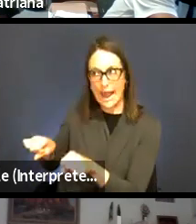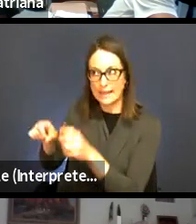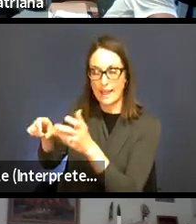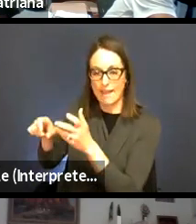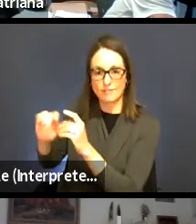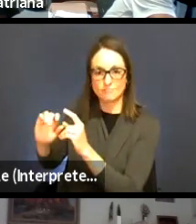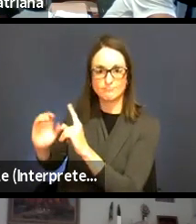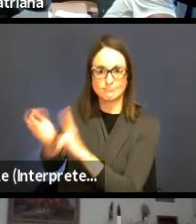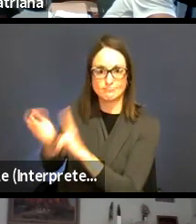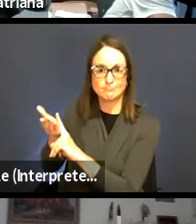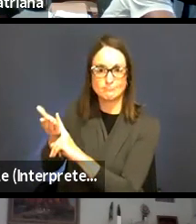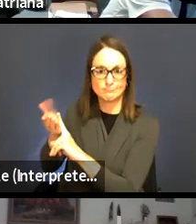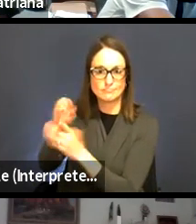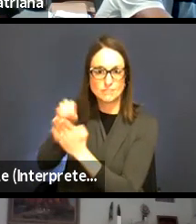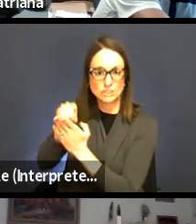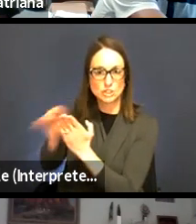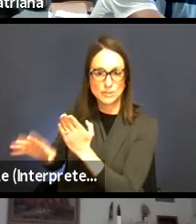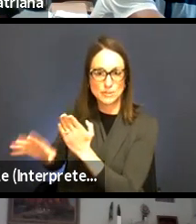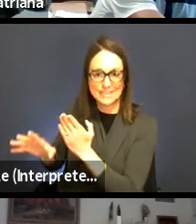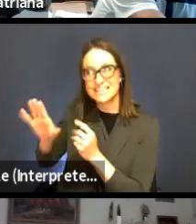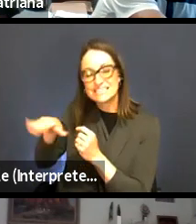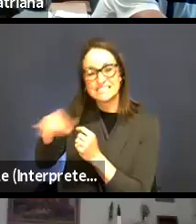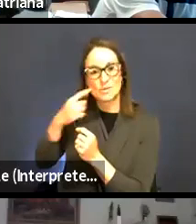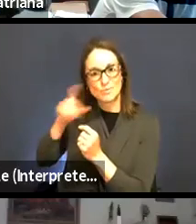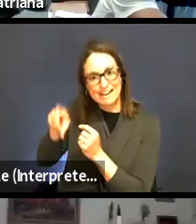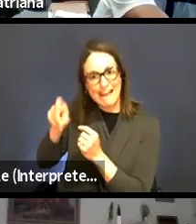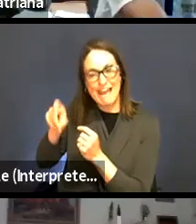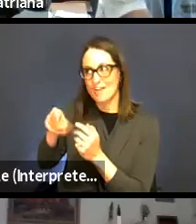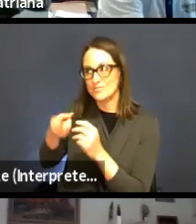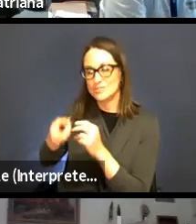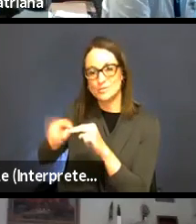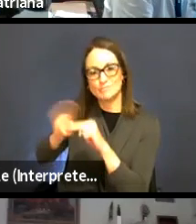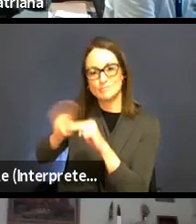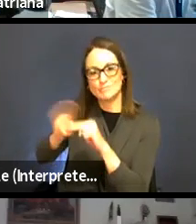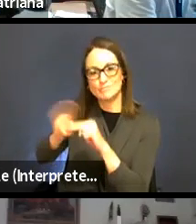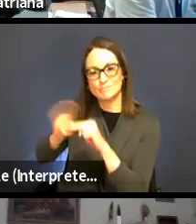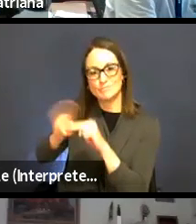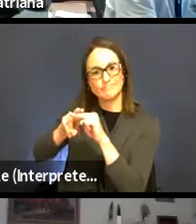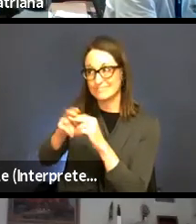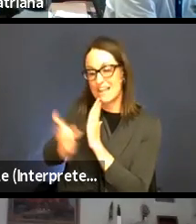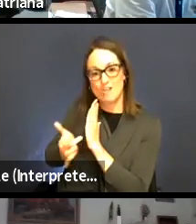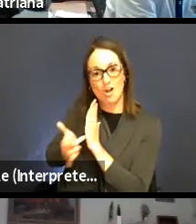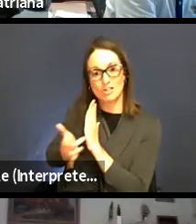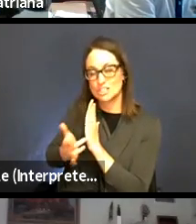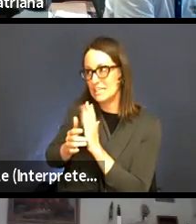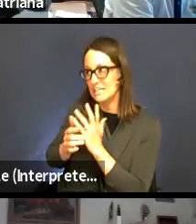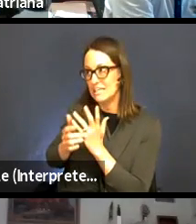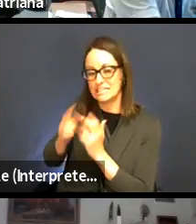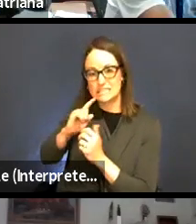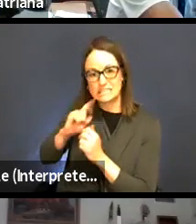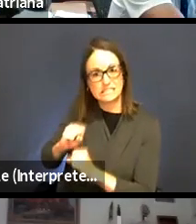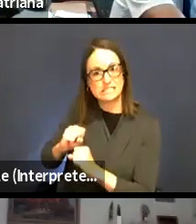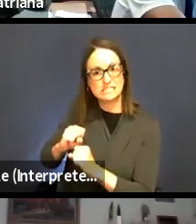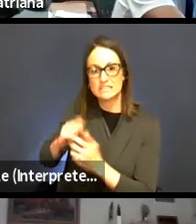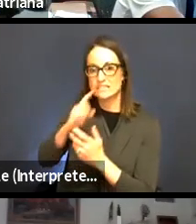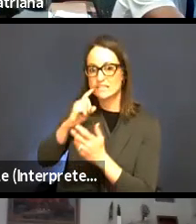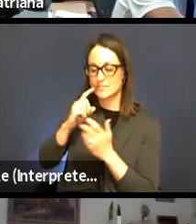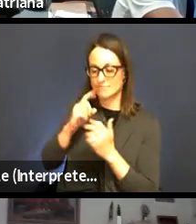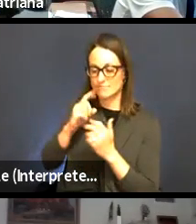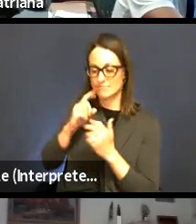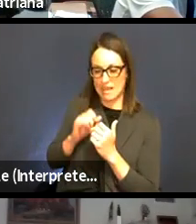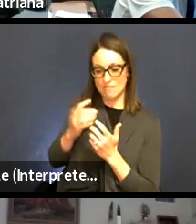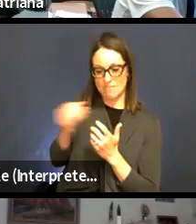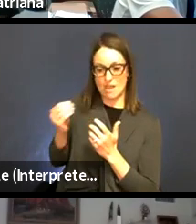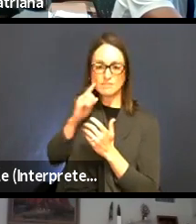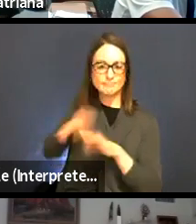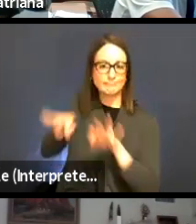will have to be increasingly creative with how technology is delivered, with how the student experience is still brought to campus. And